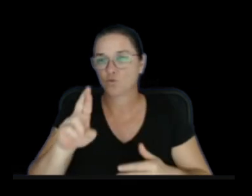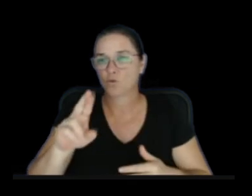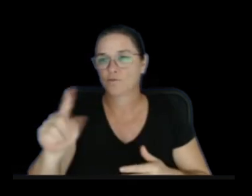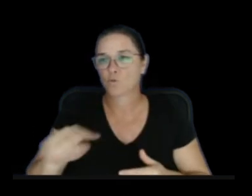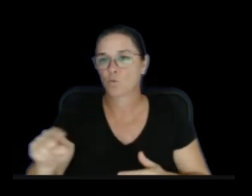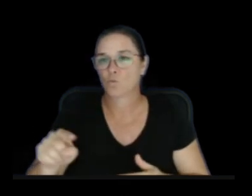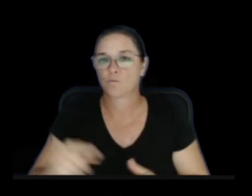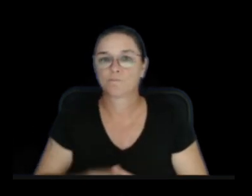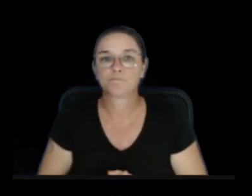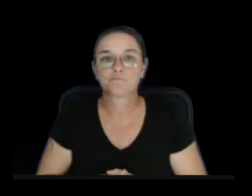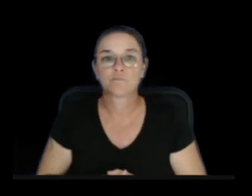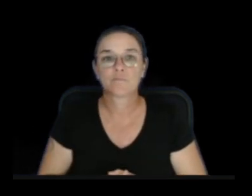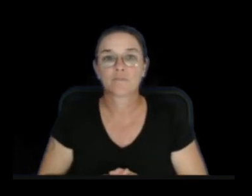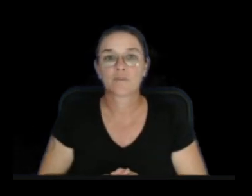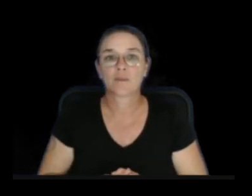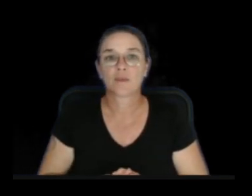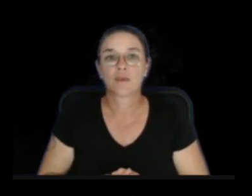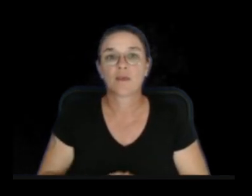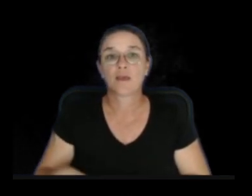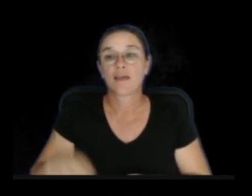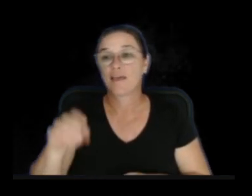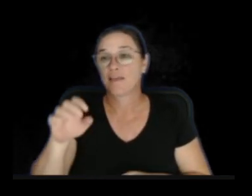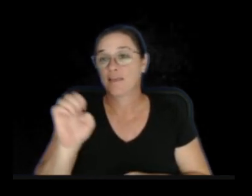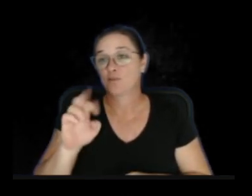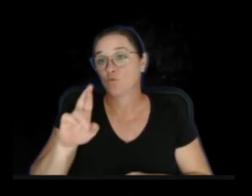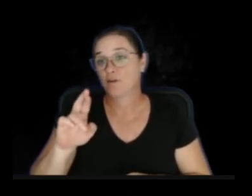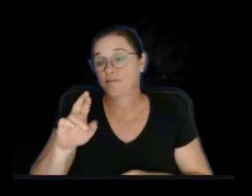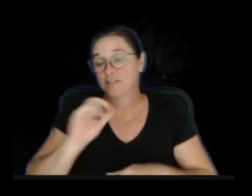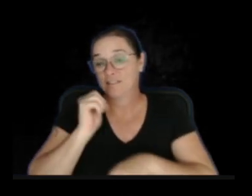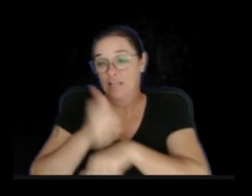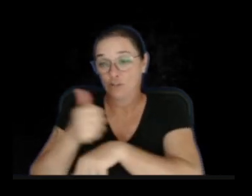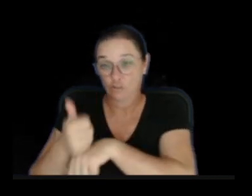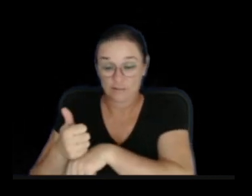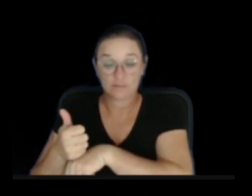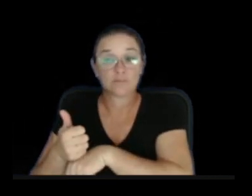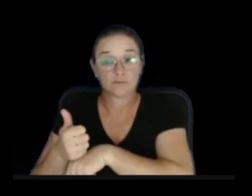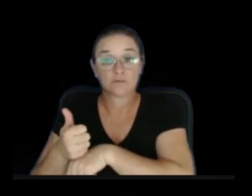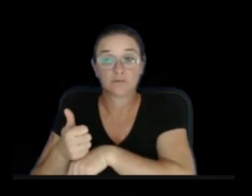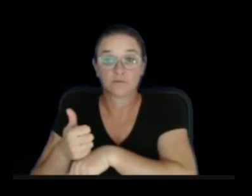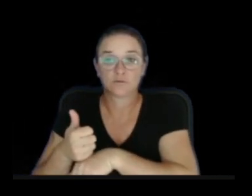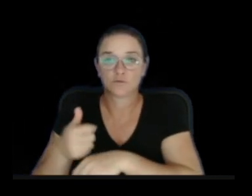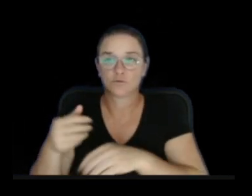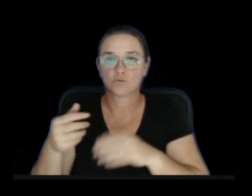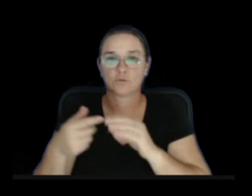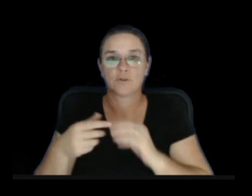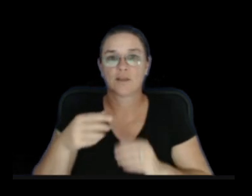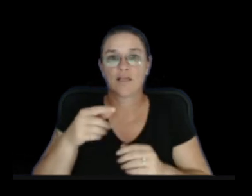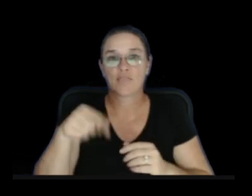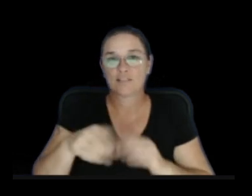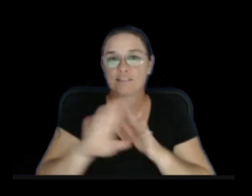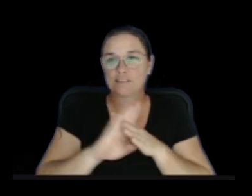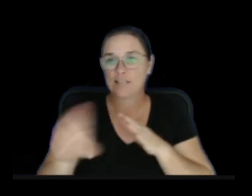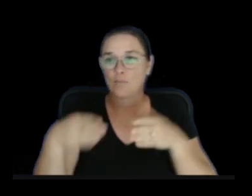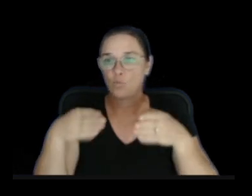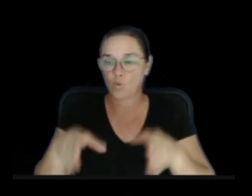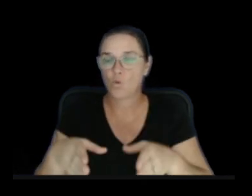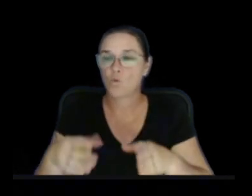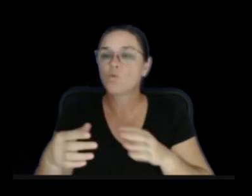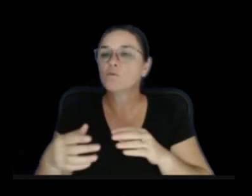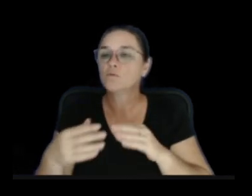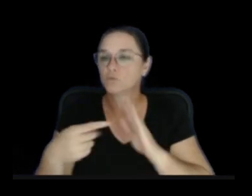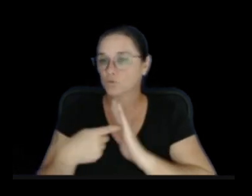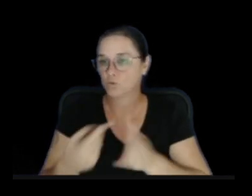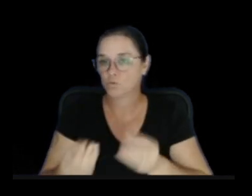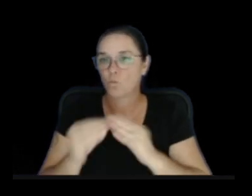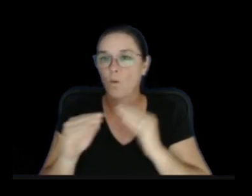The East Rift stations of ground tilt, this one is the escape road. It's also showing more of a flat trend